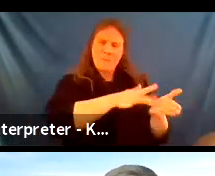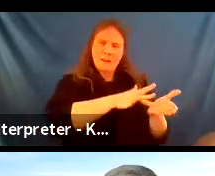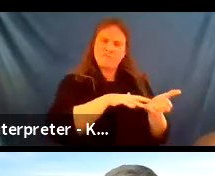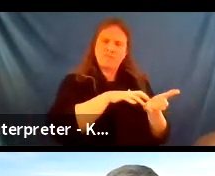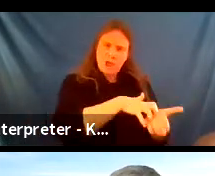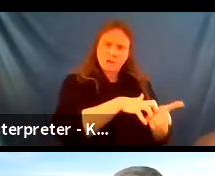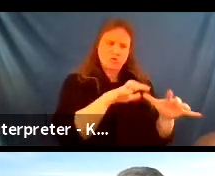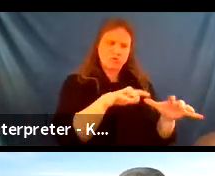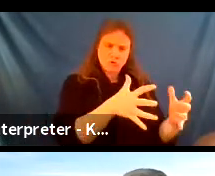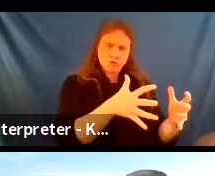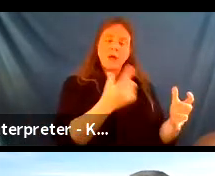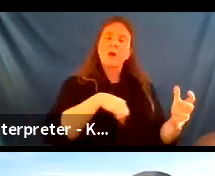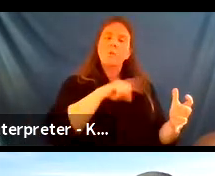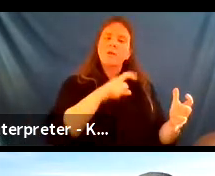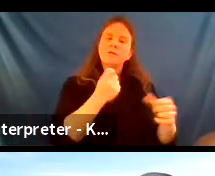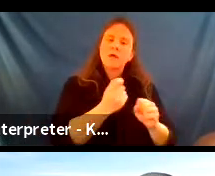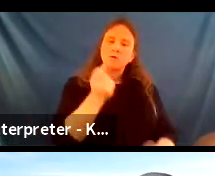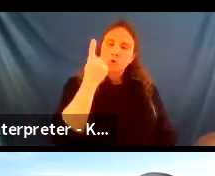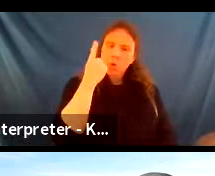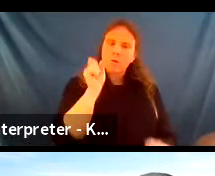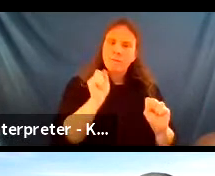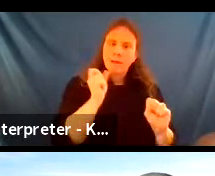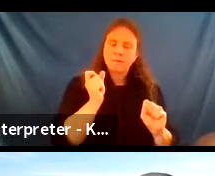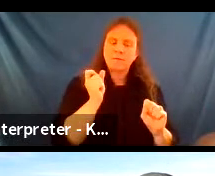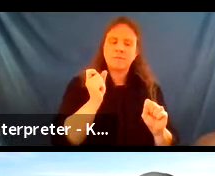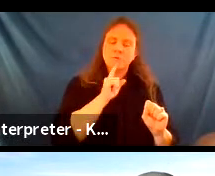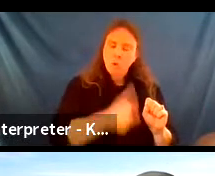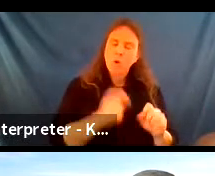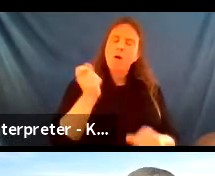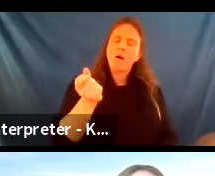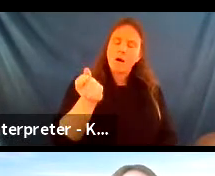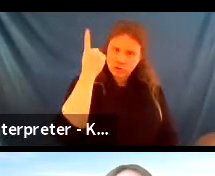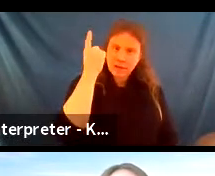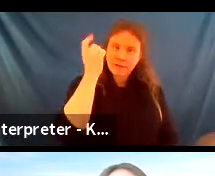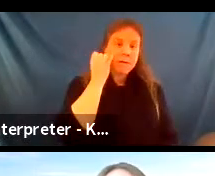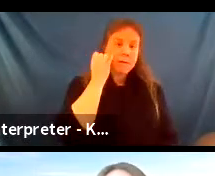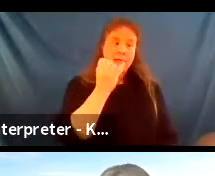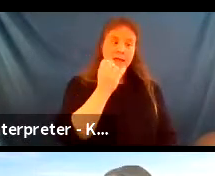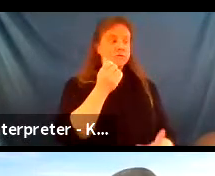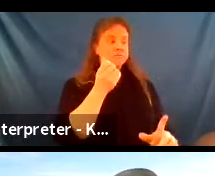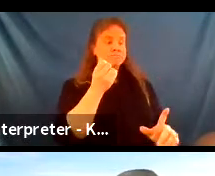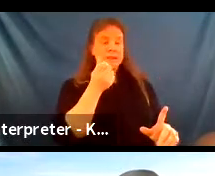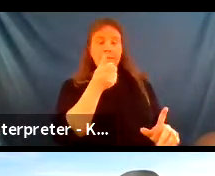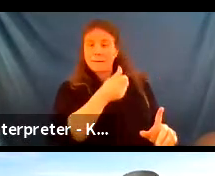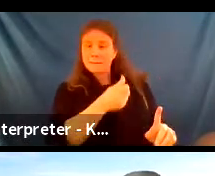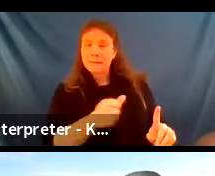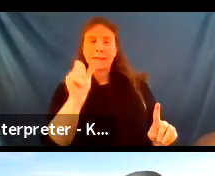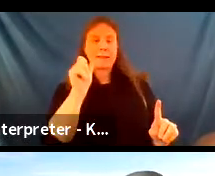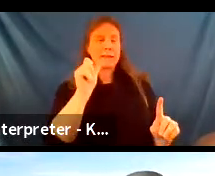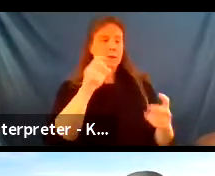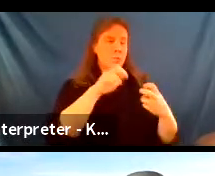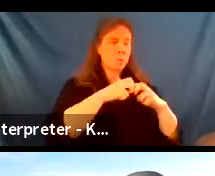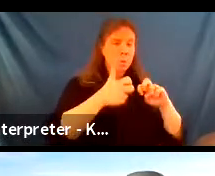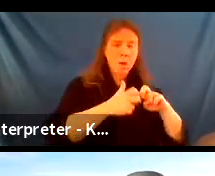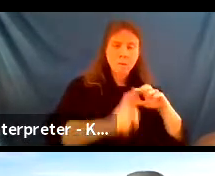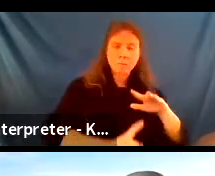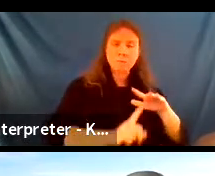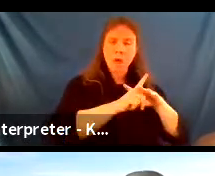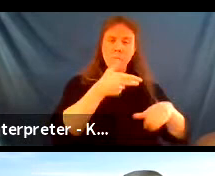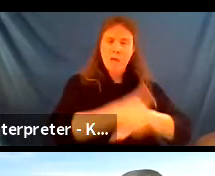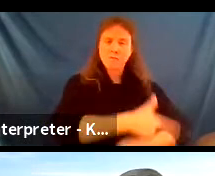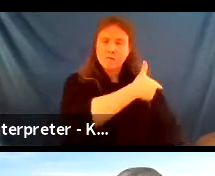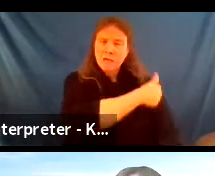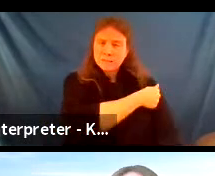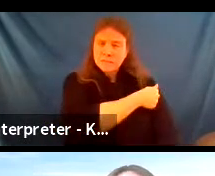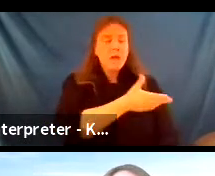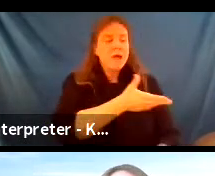to understand if there are any adverse events that follow vaccination. Is it different than what would be expected at baseline in the